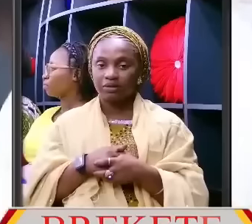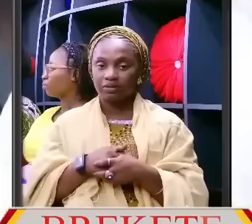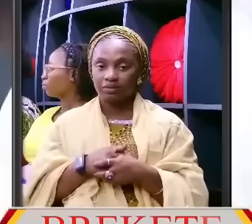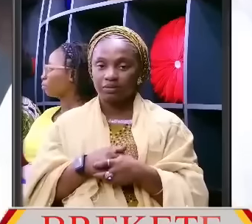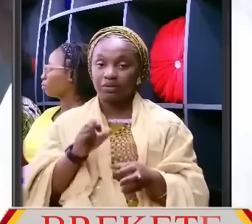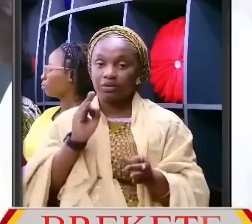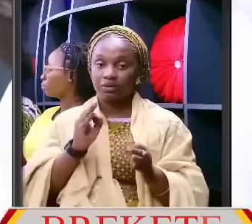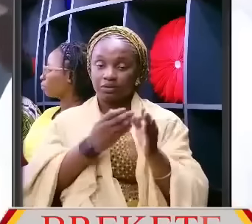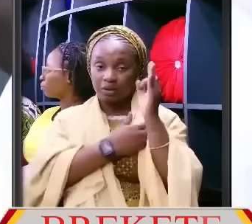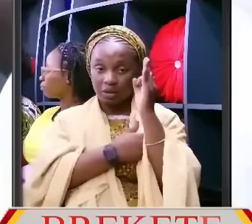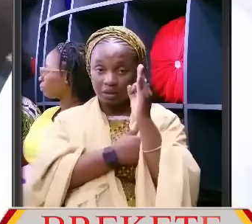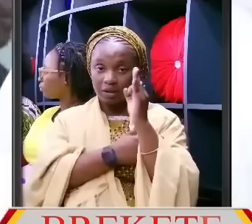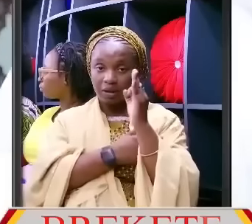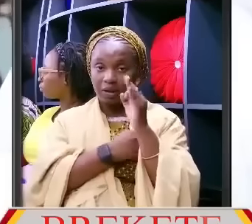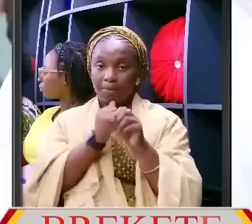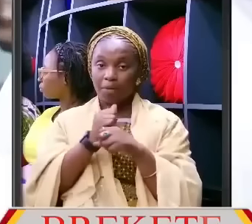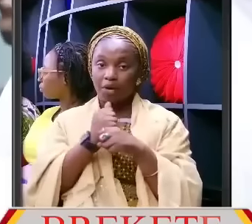spares our lives,